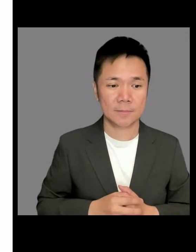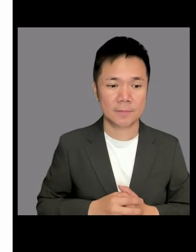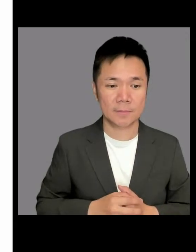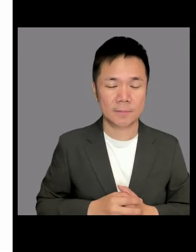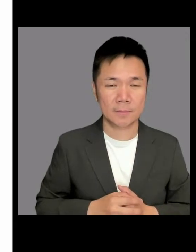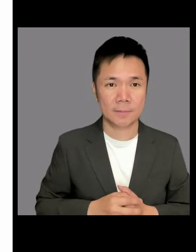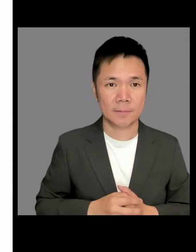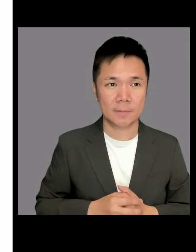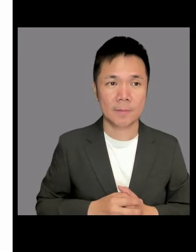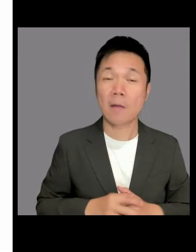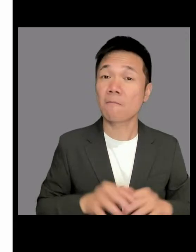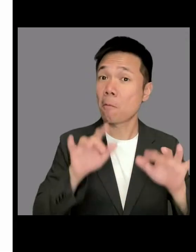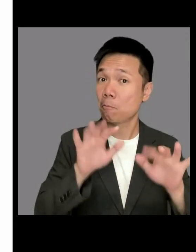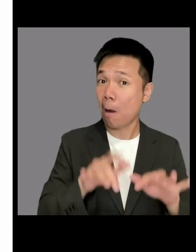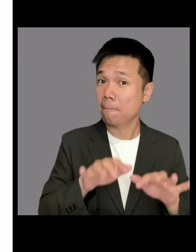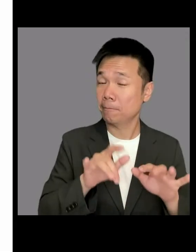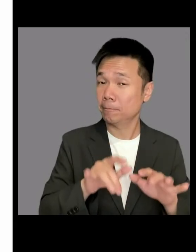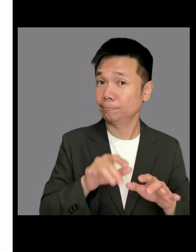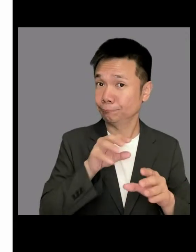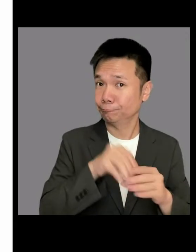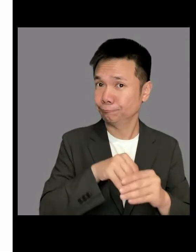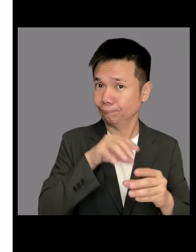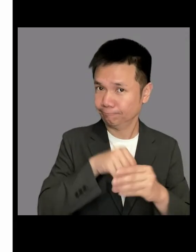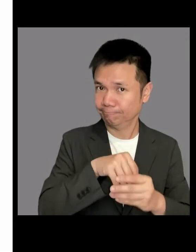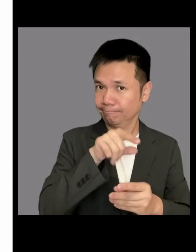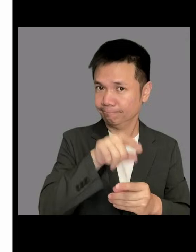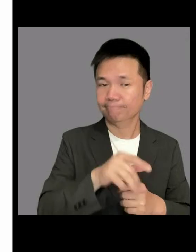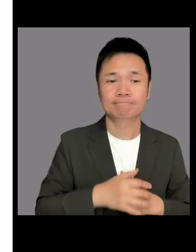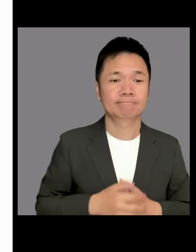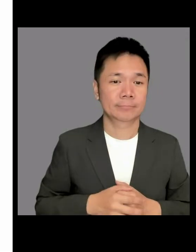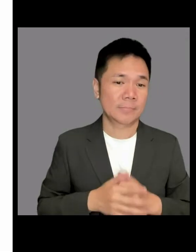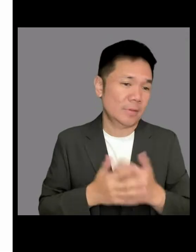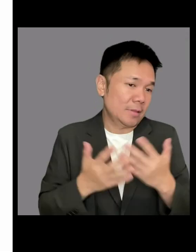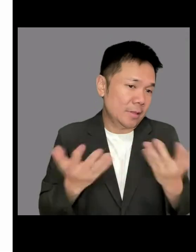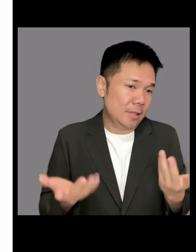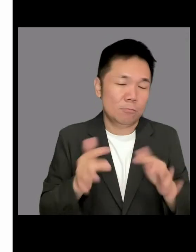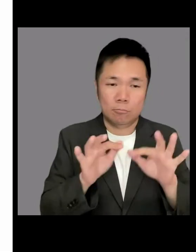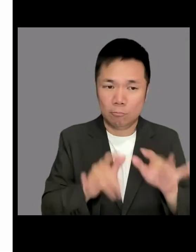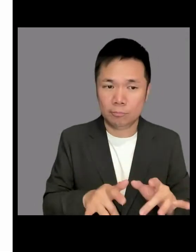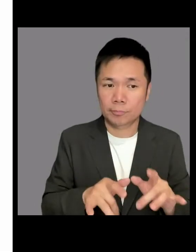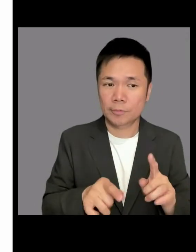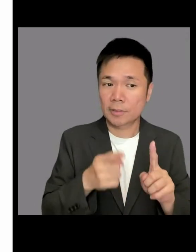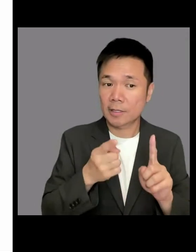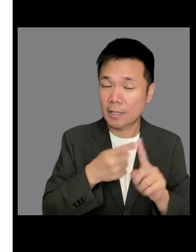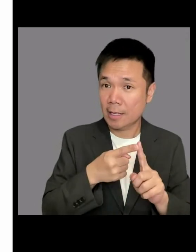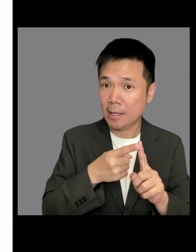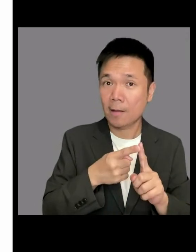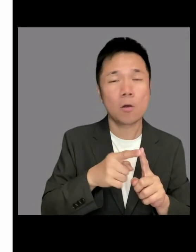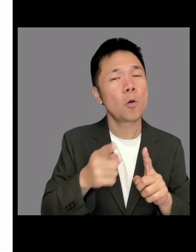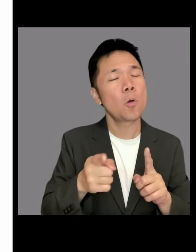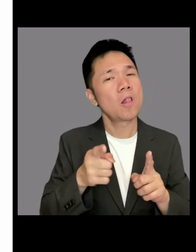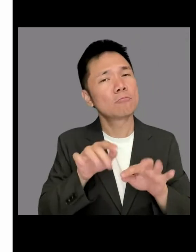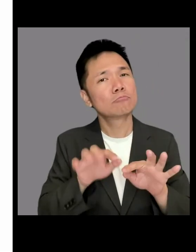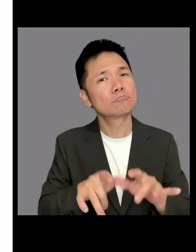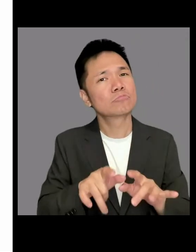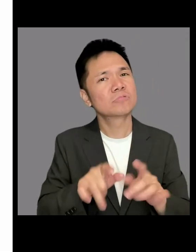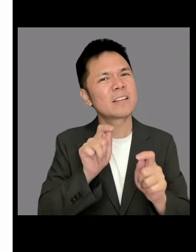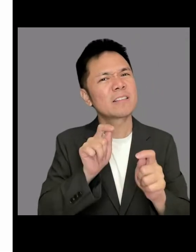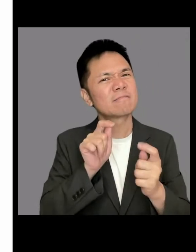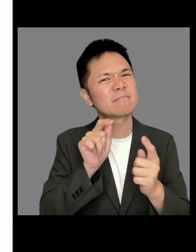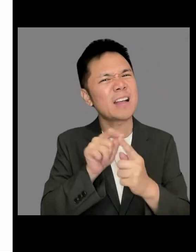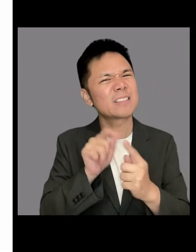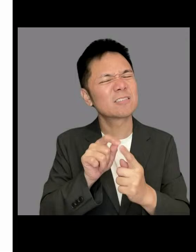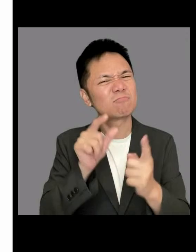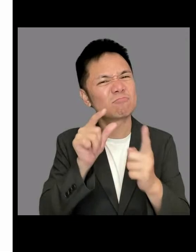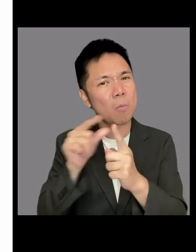type element. So phrasing content are things like spans, which includes single like text nodes that would fit within